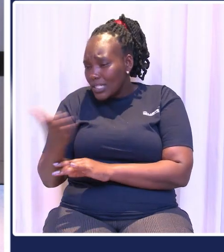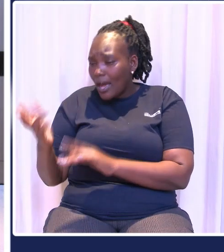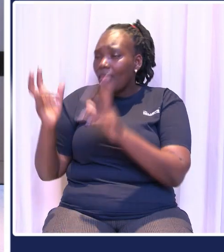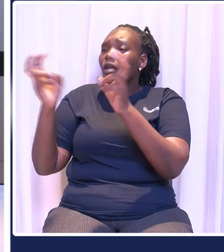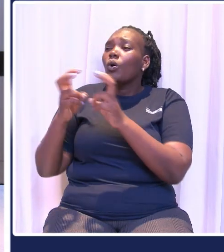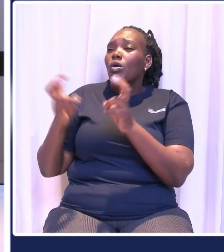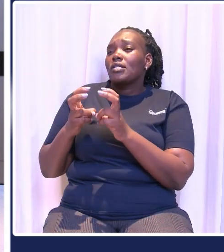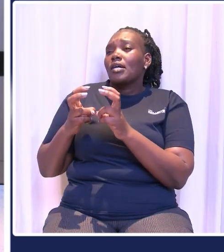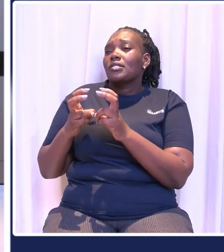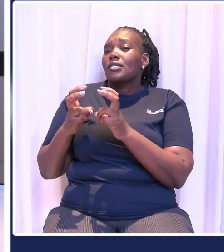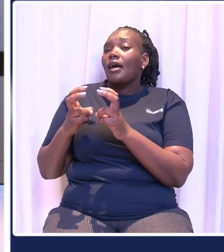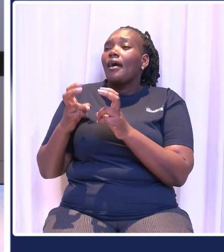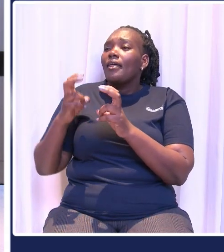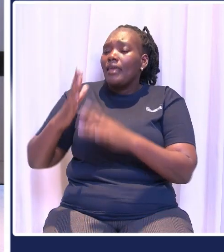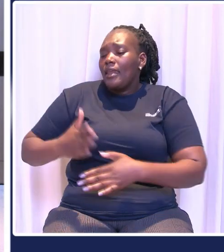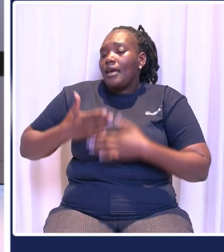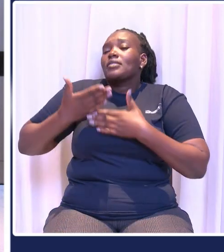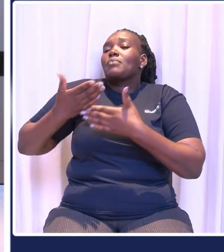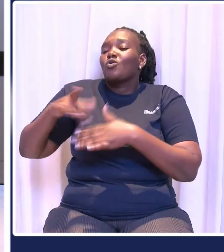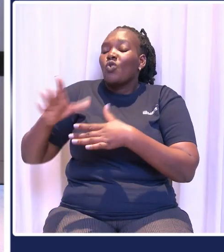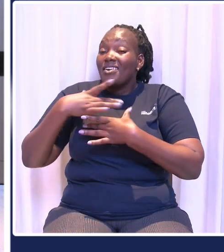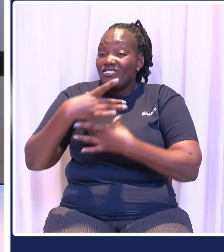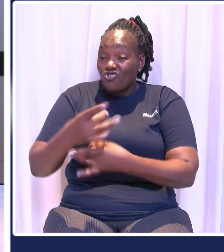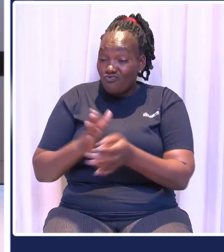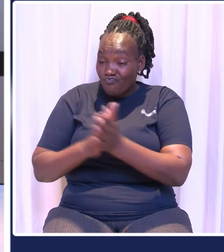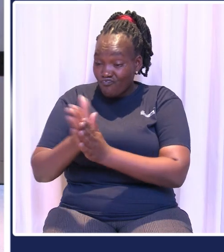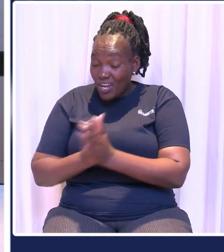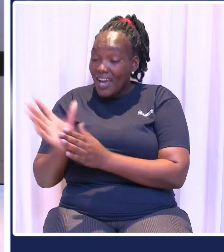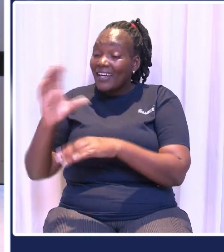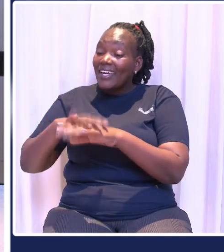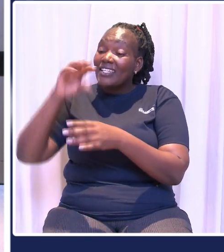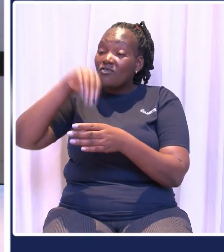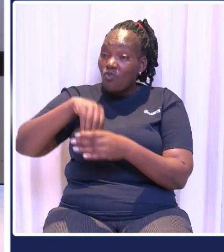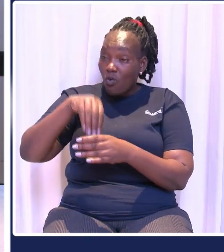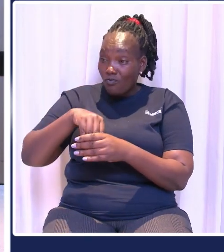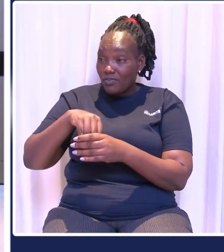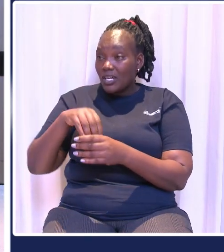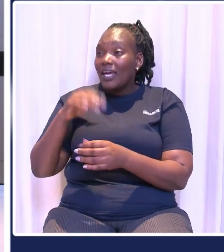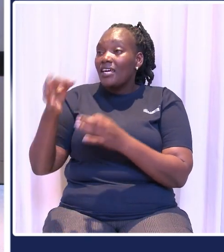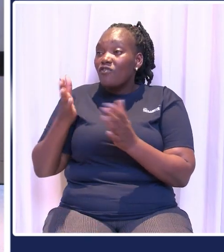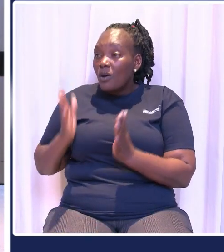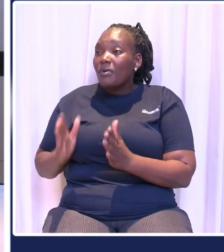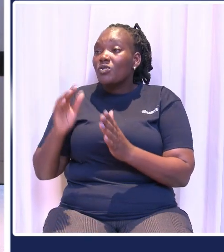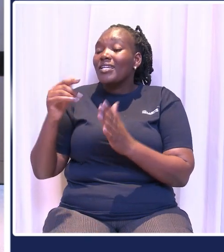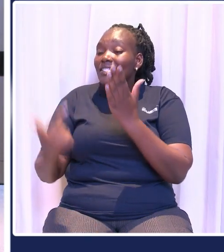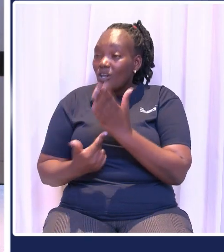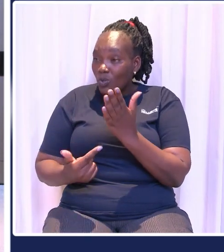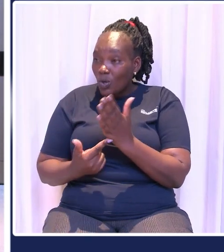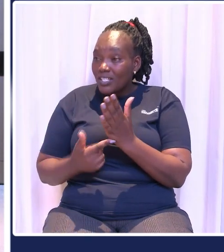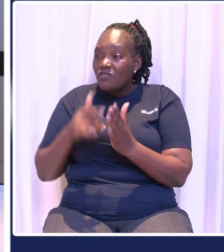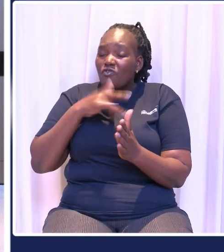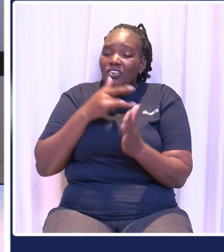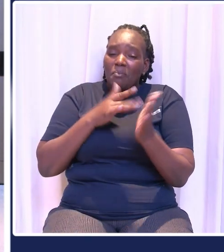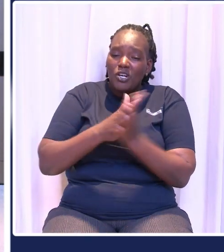them, and express your interest and get involved. And if your passion is technology, if you feel passionate